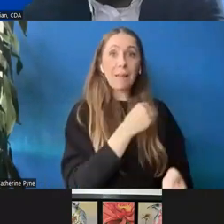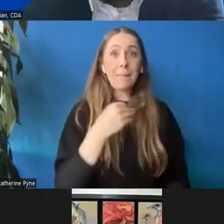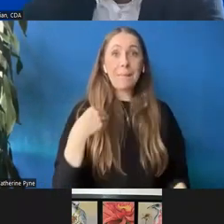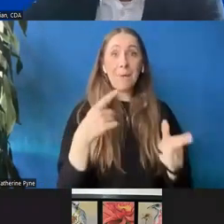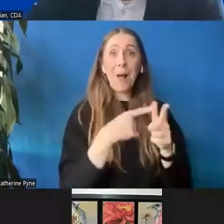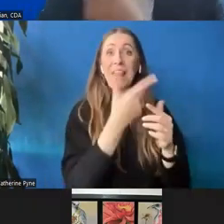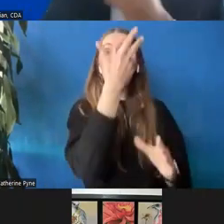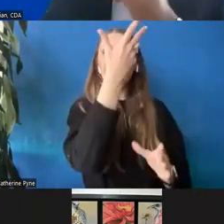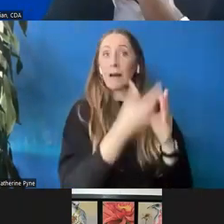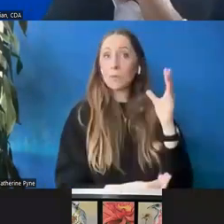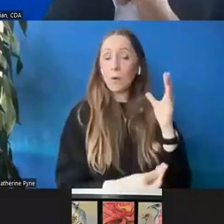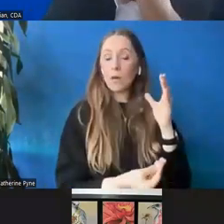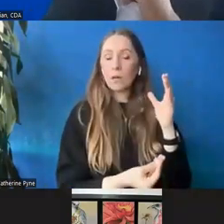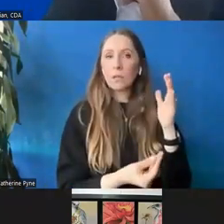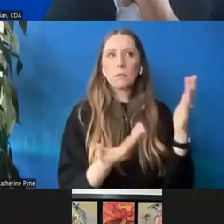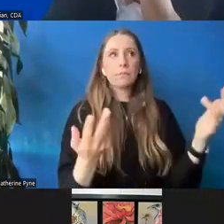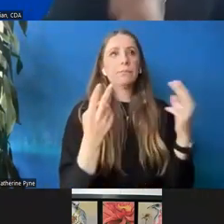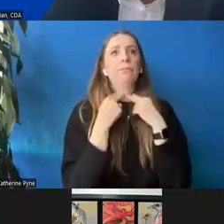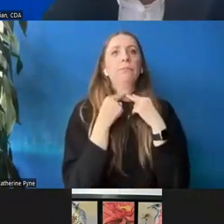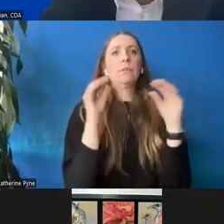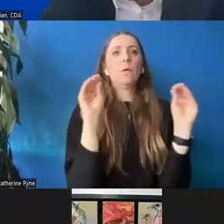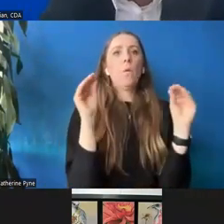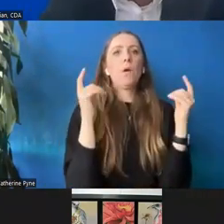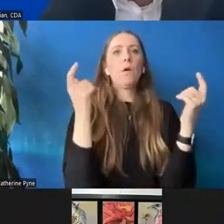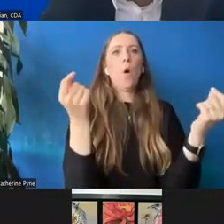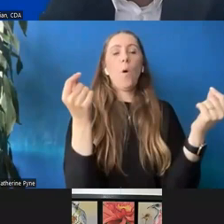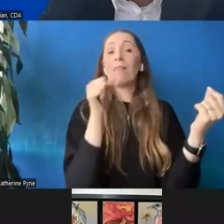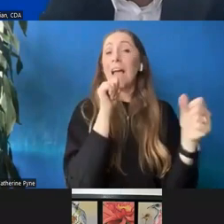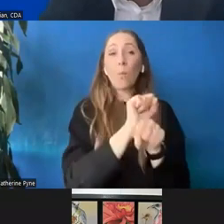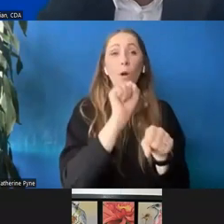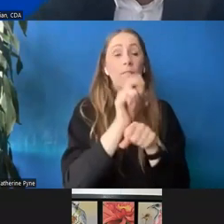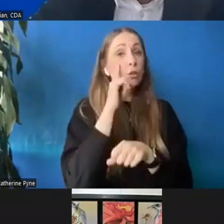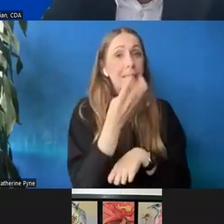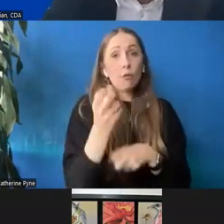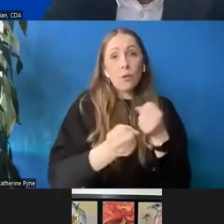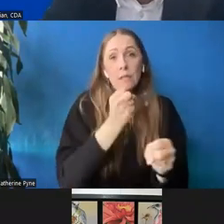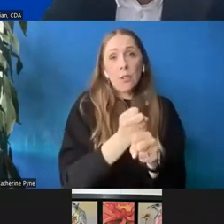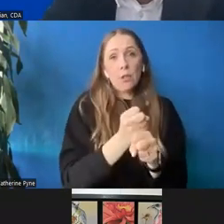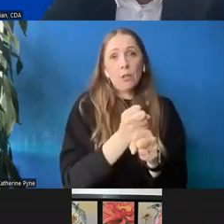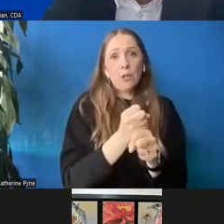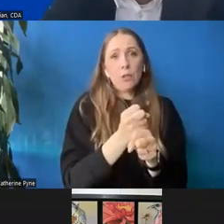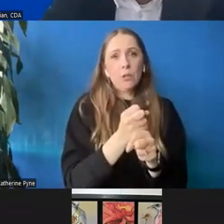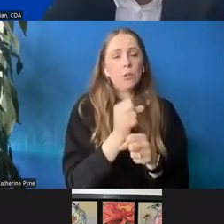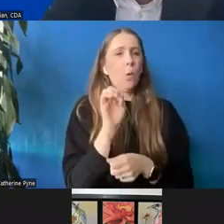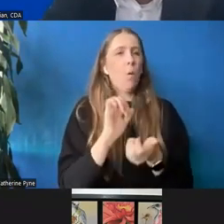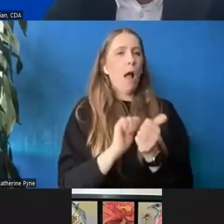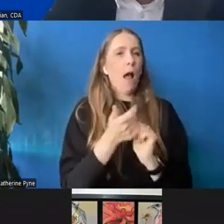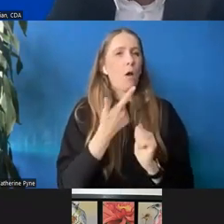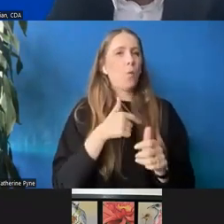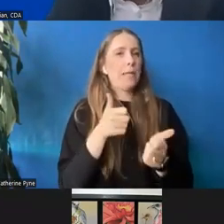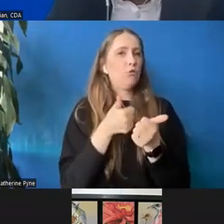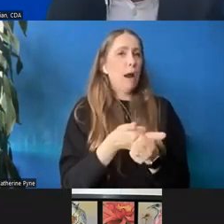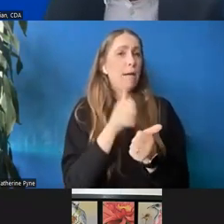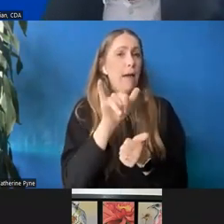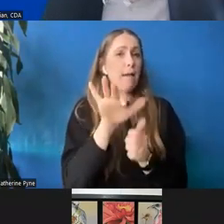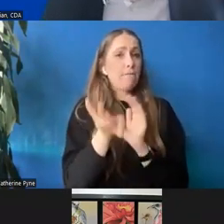passes away, they have nowhere to go and they haven't been employed in many years. So I don't know how we can look at that,